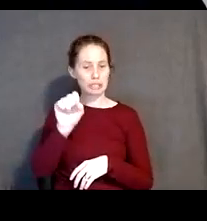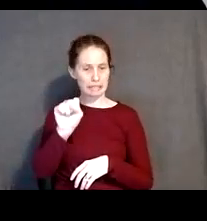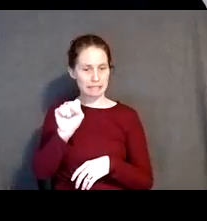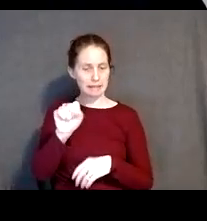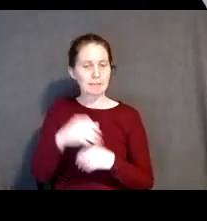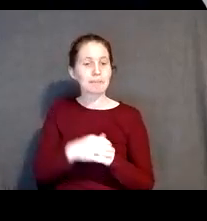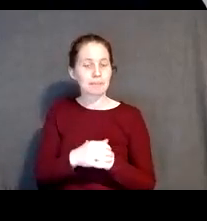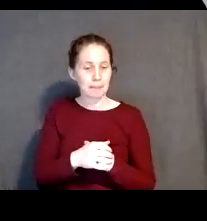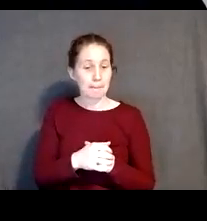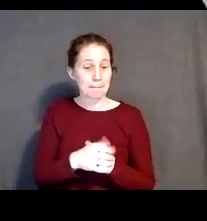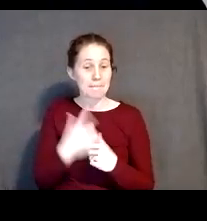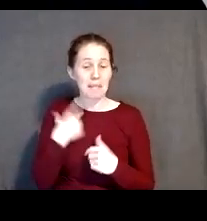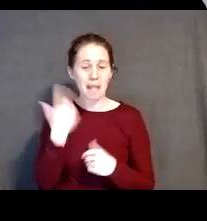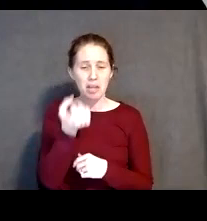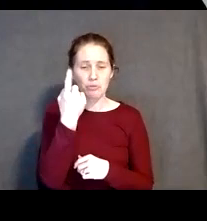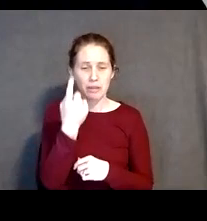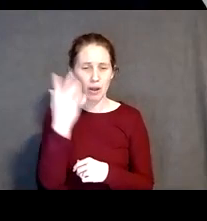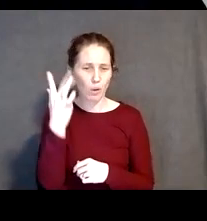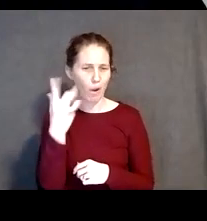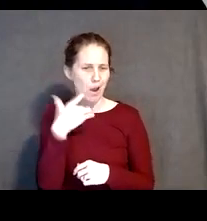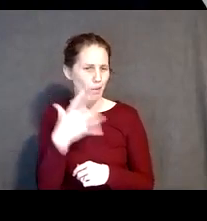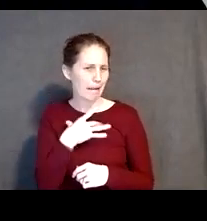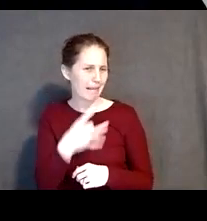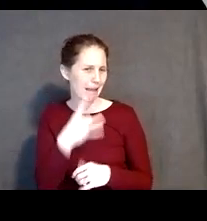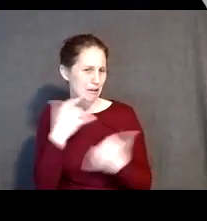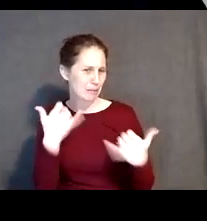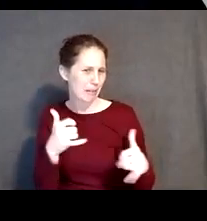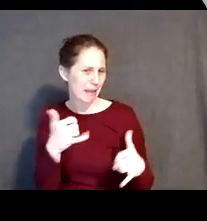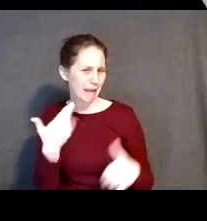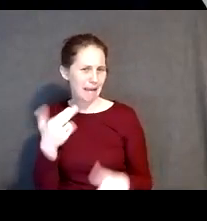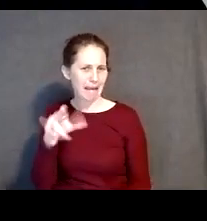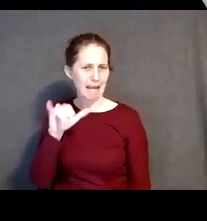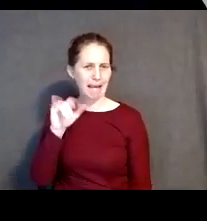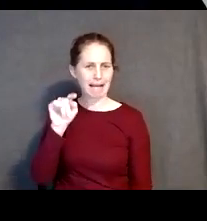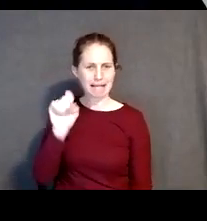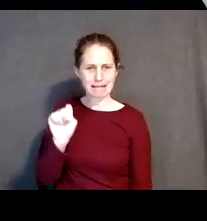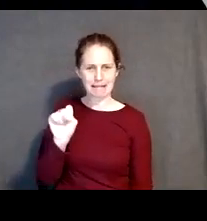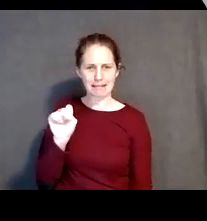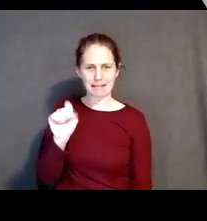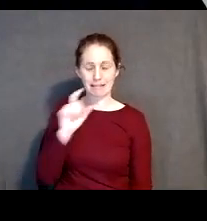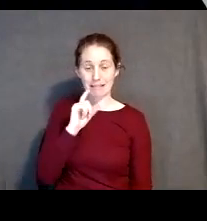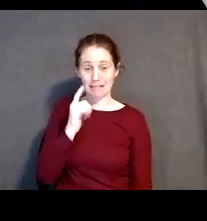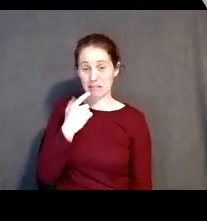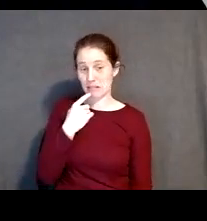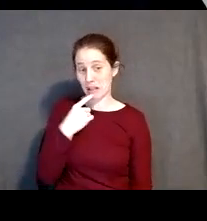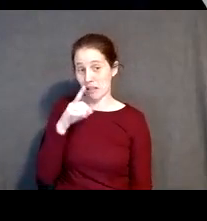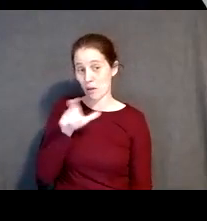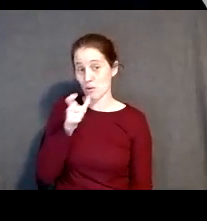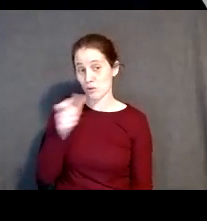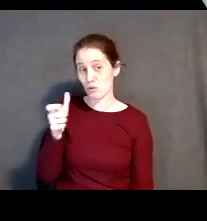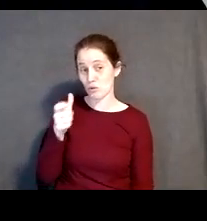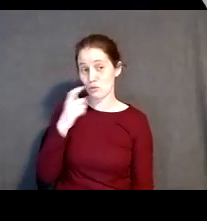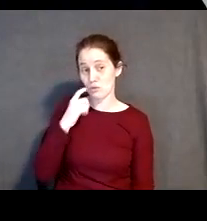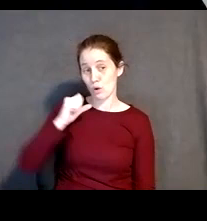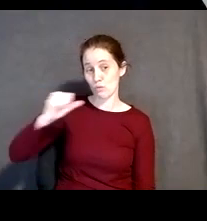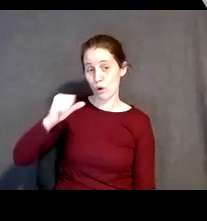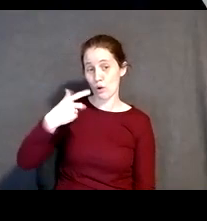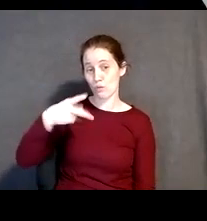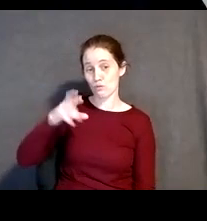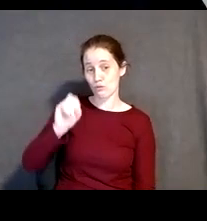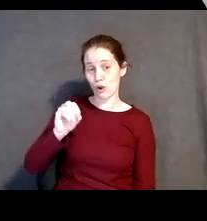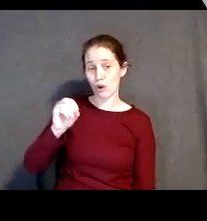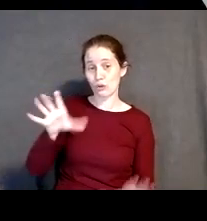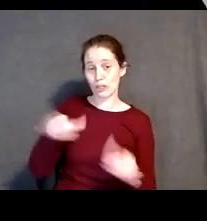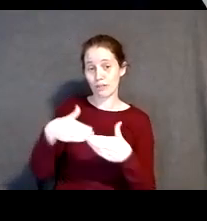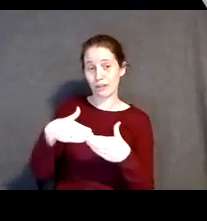rather, I understand why we like to play the hits. And certainly claiming that those who oppose your pro-gentrification cowardice are a